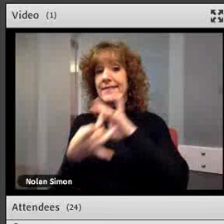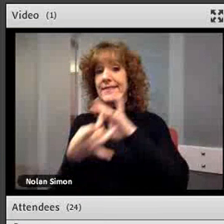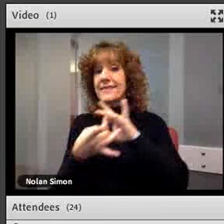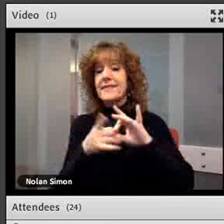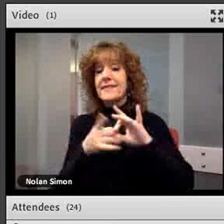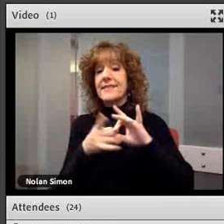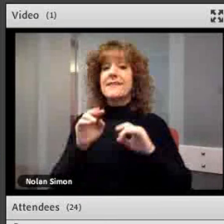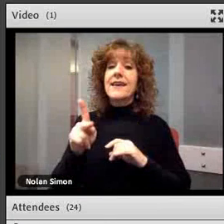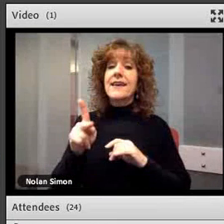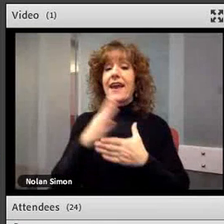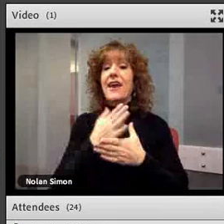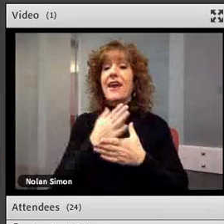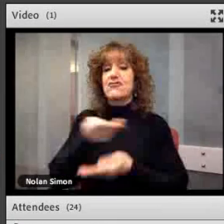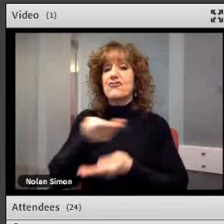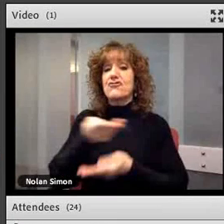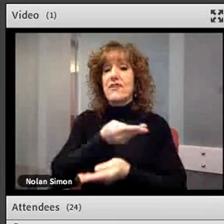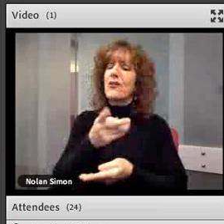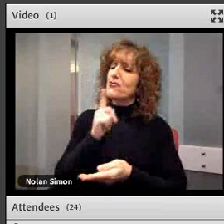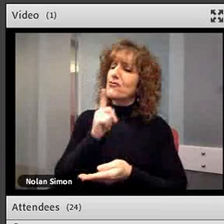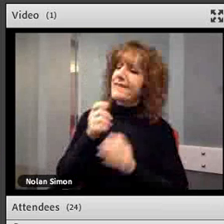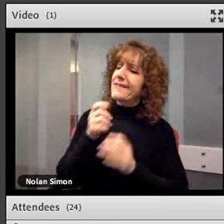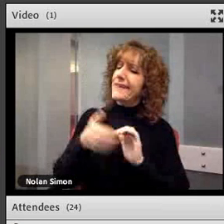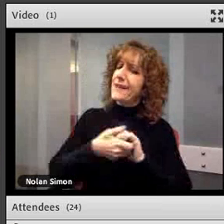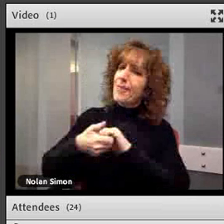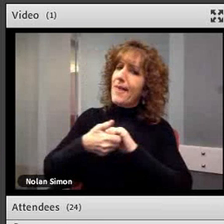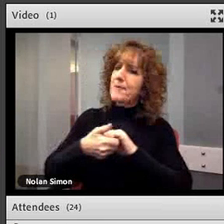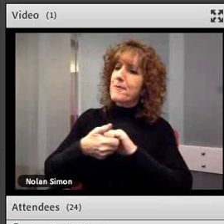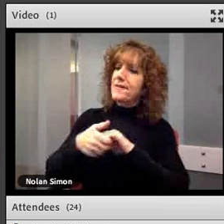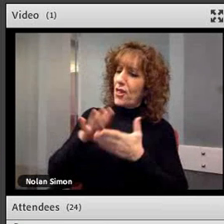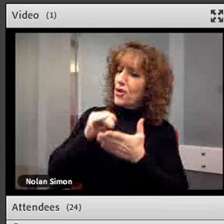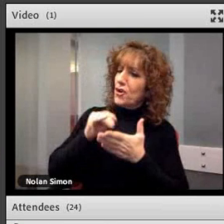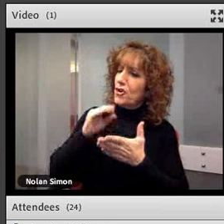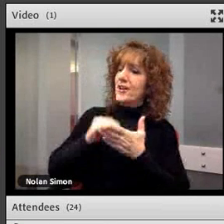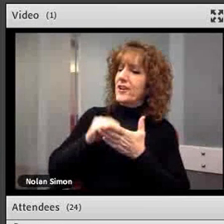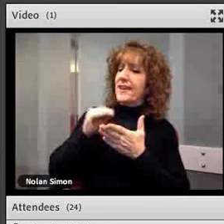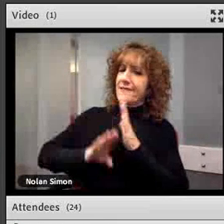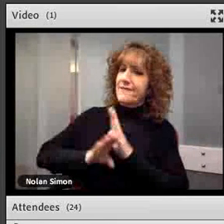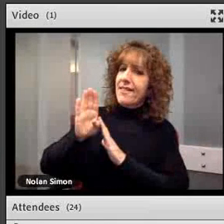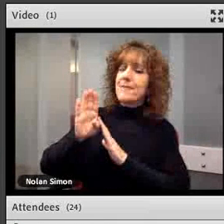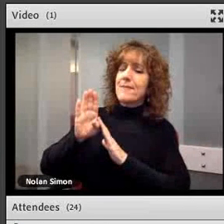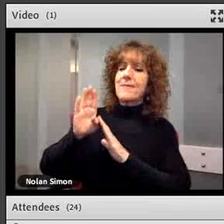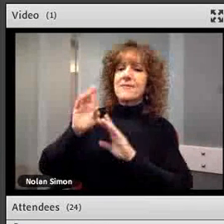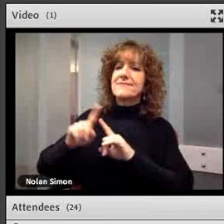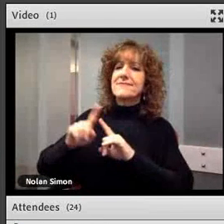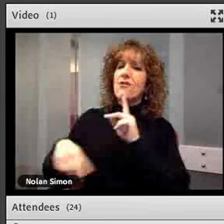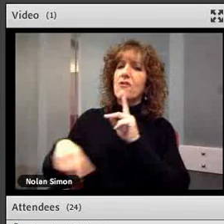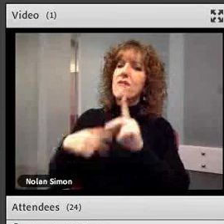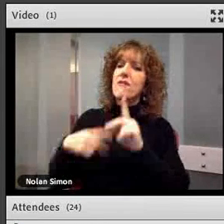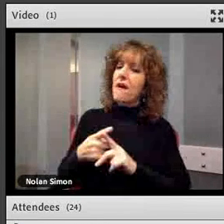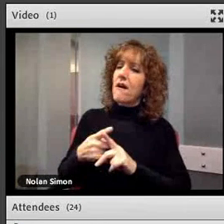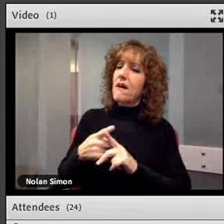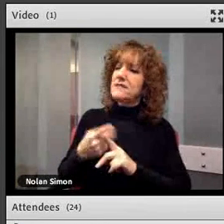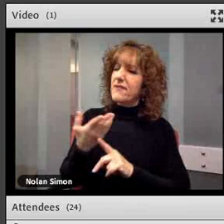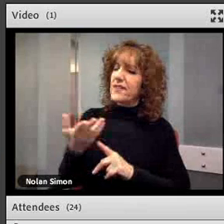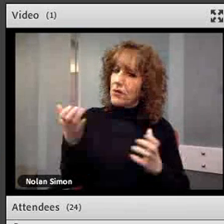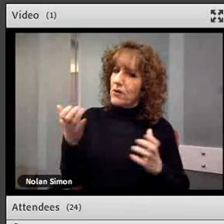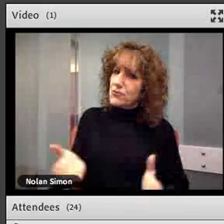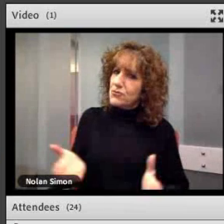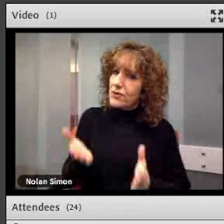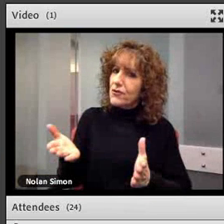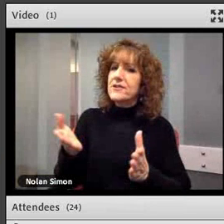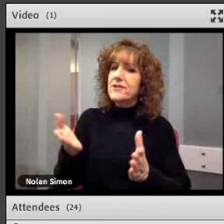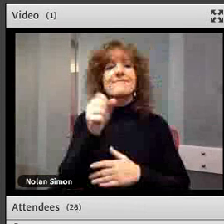with each other. So real collaborative learning, collaborative development, Right. all the kinds of things we want to encourage. Yeah, so